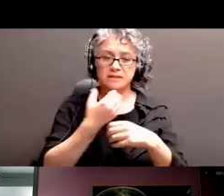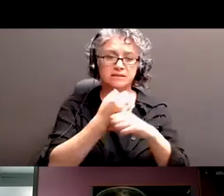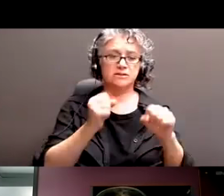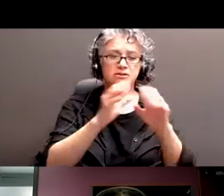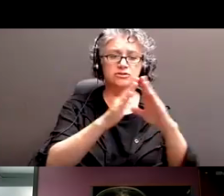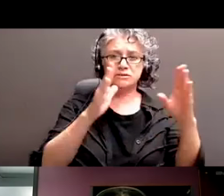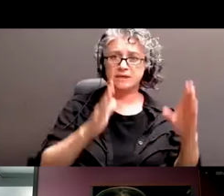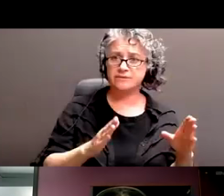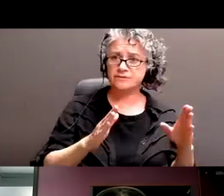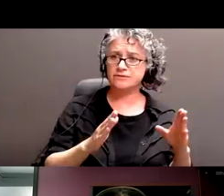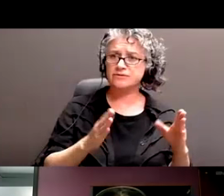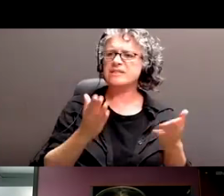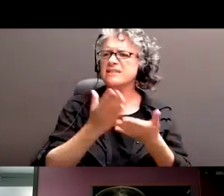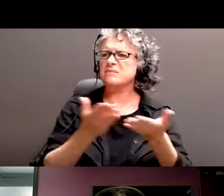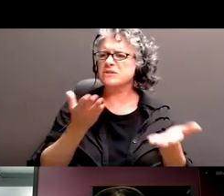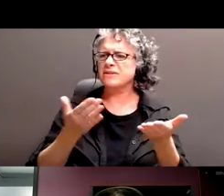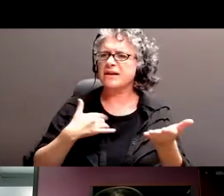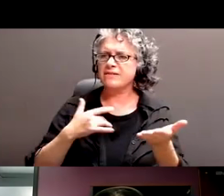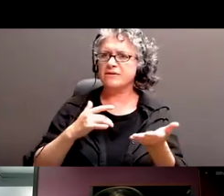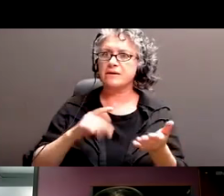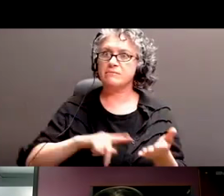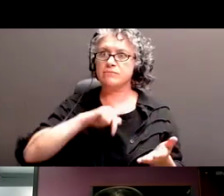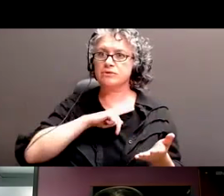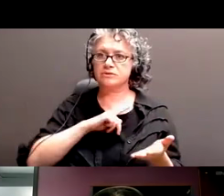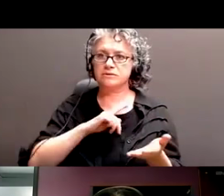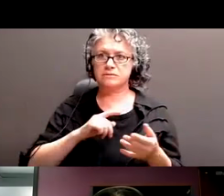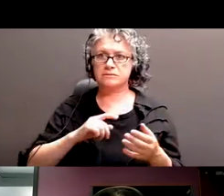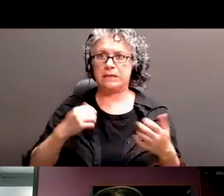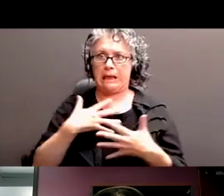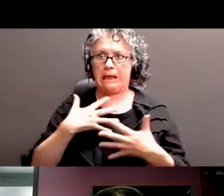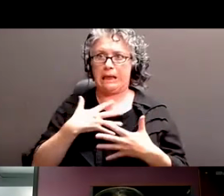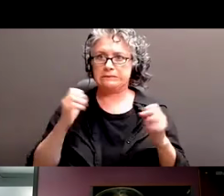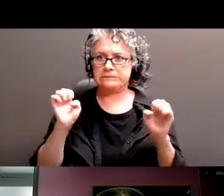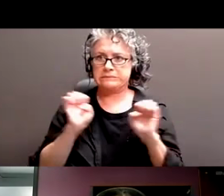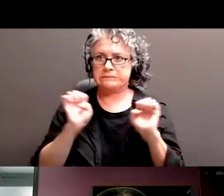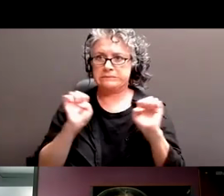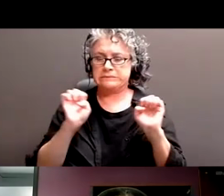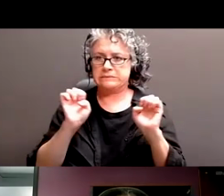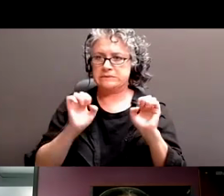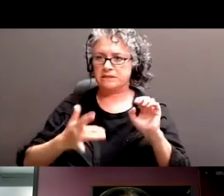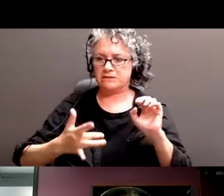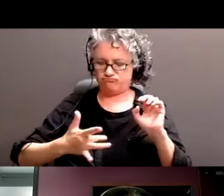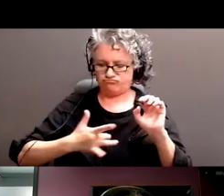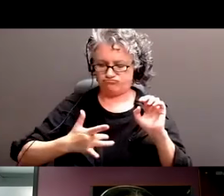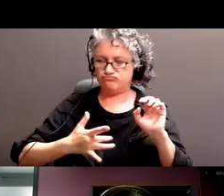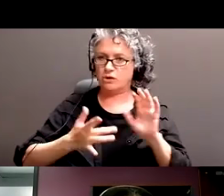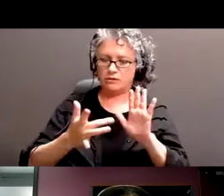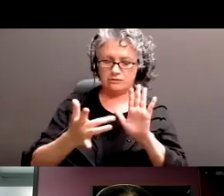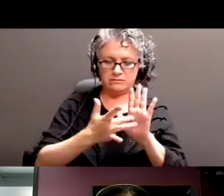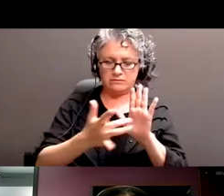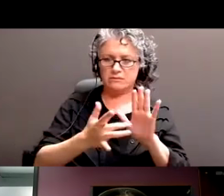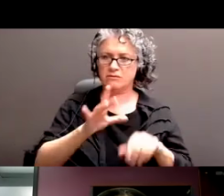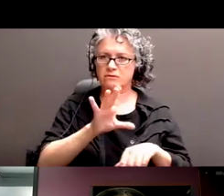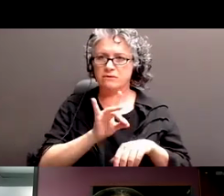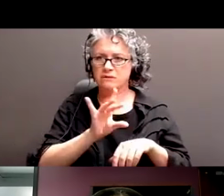panic buttons or mobile tracking devices that a person can access. If the person's using